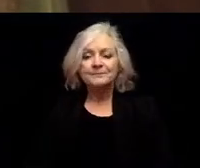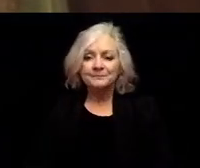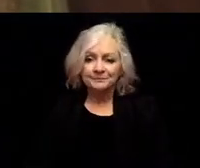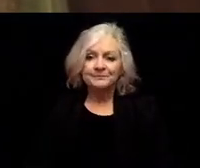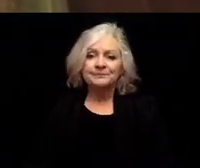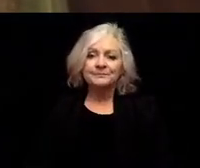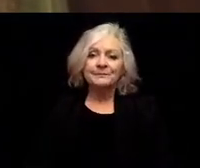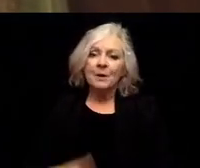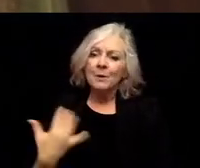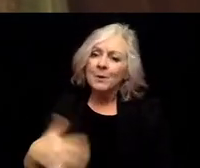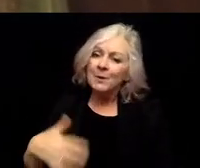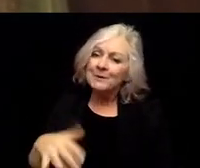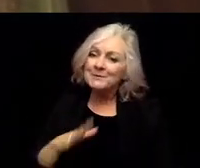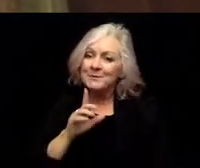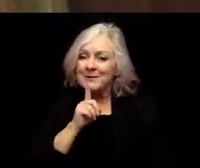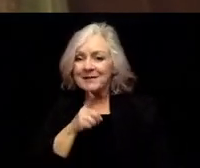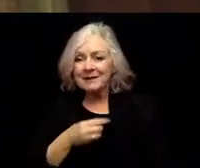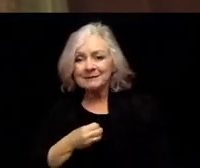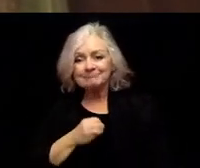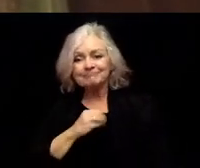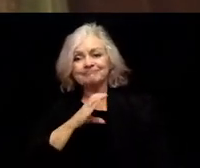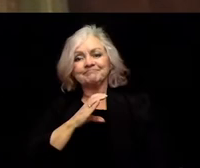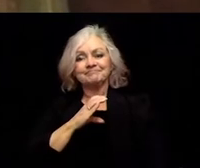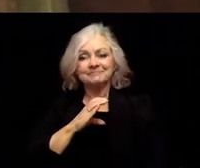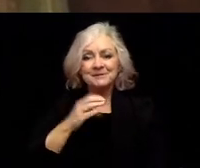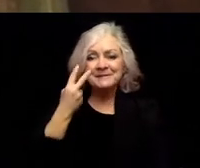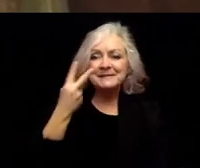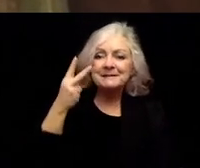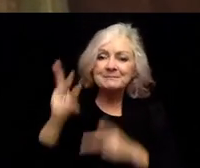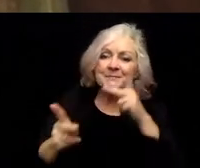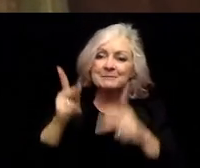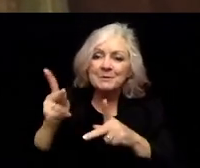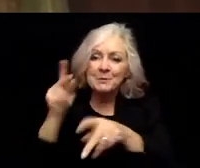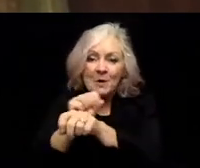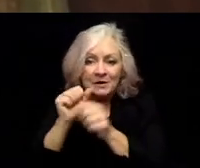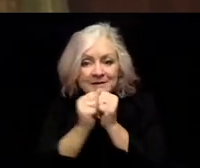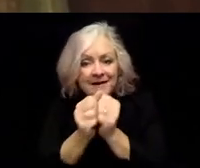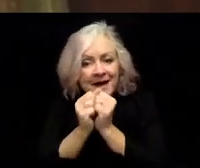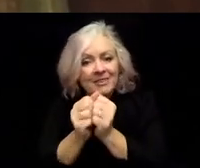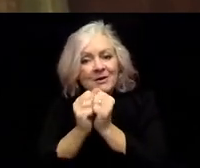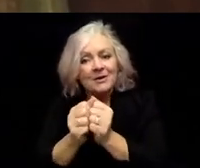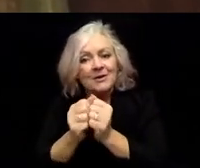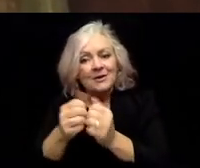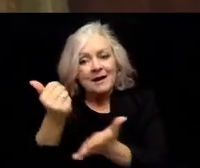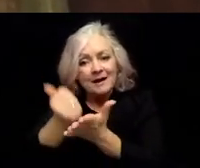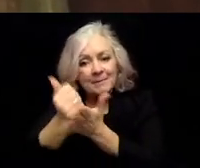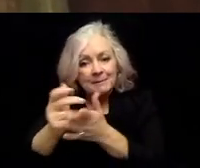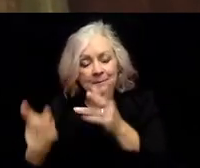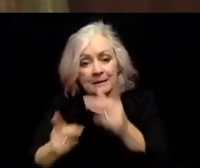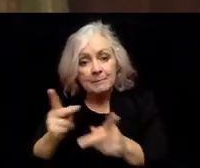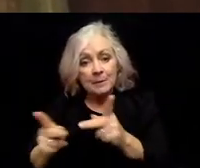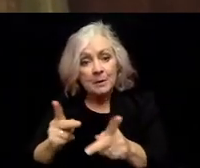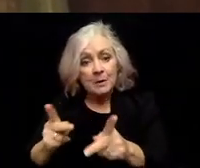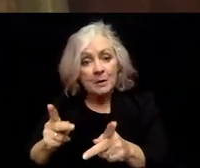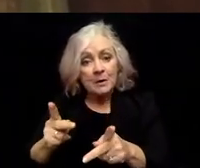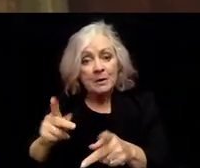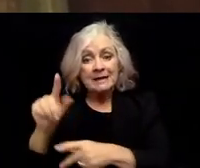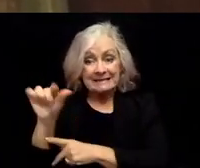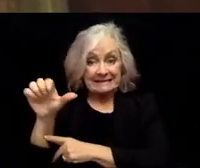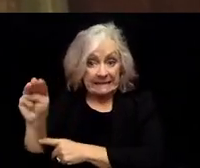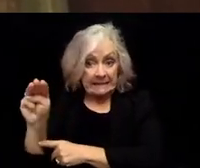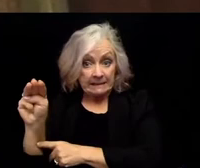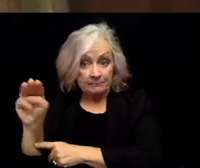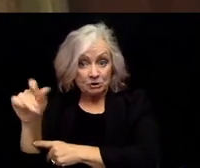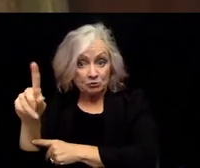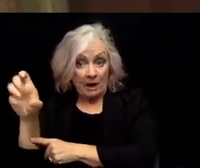make life better for each other. And as Timmy Shriver's told me many times, that the management of intellectual disabilities is a litmus test for